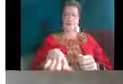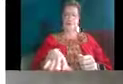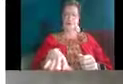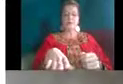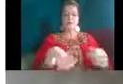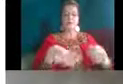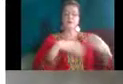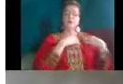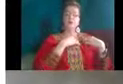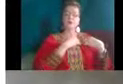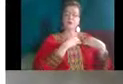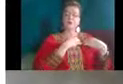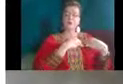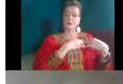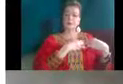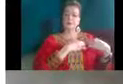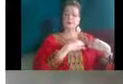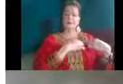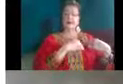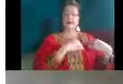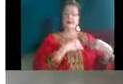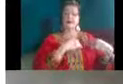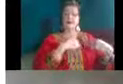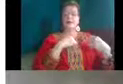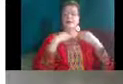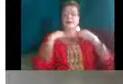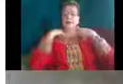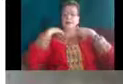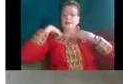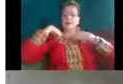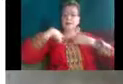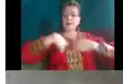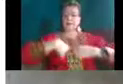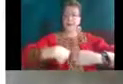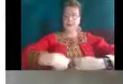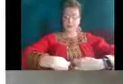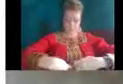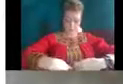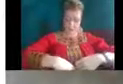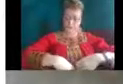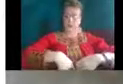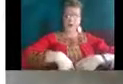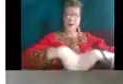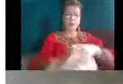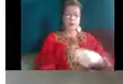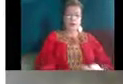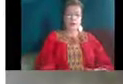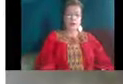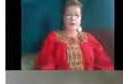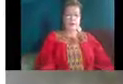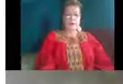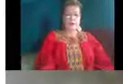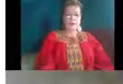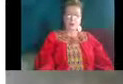and so the user wears a transmitter and that transmitter is either around a lanyard um or